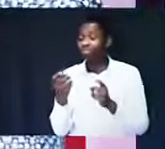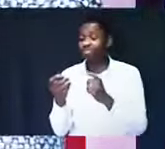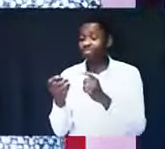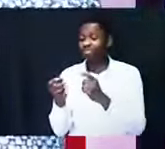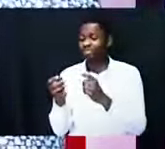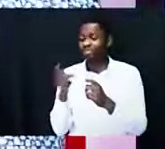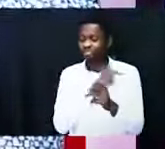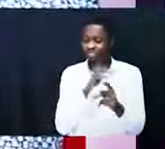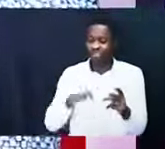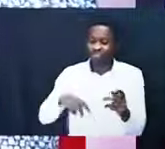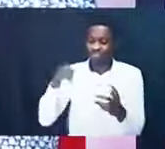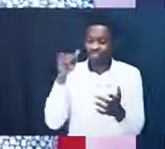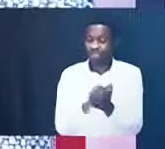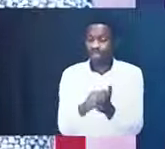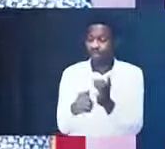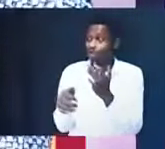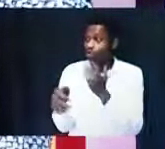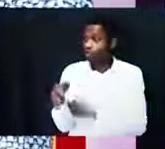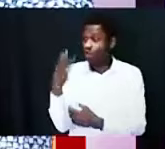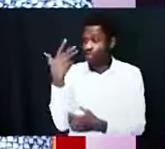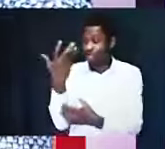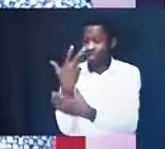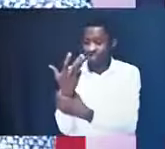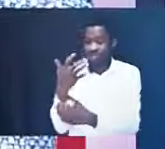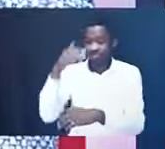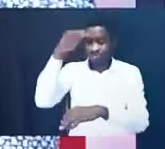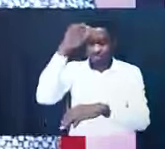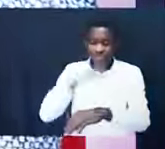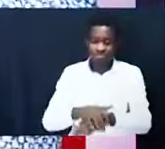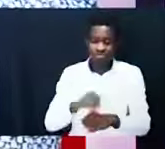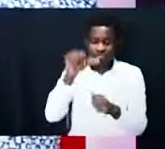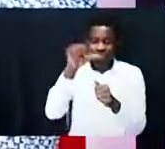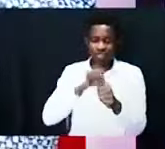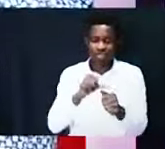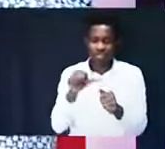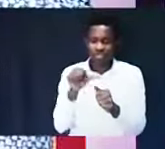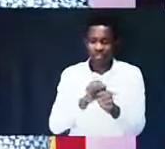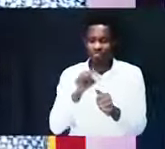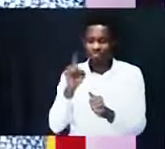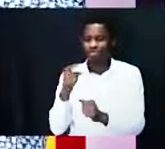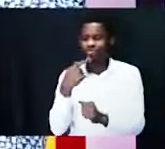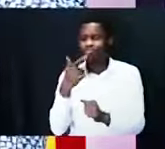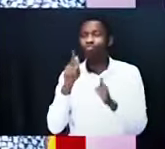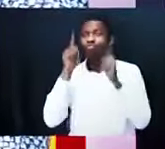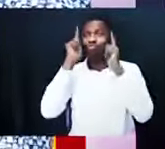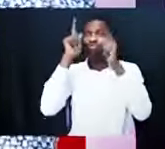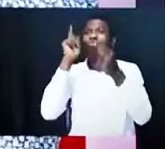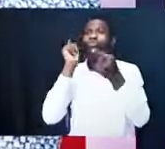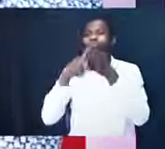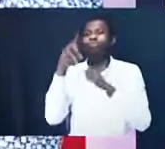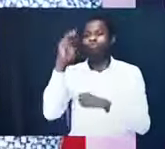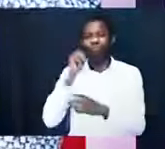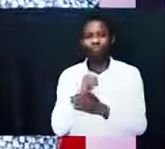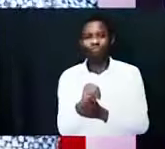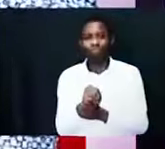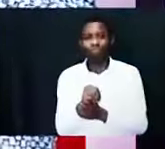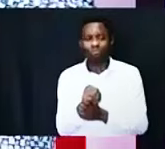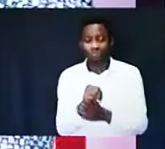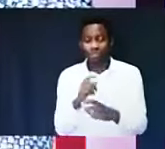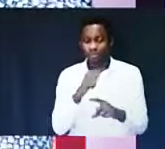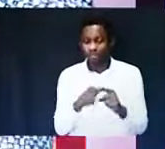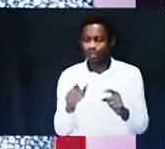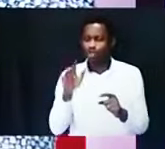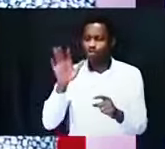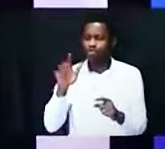gracious hand of our God is on everyone who looks to him. But his great